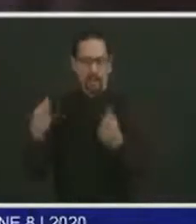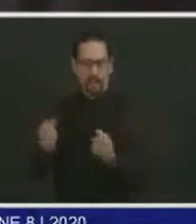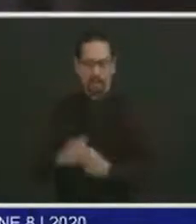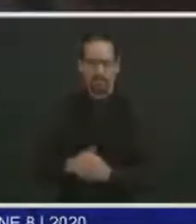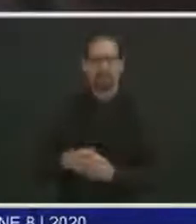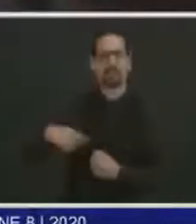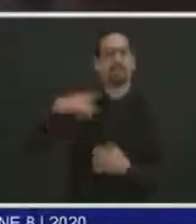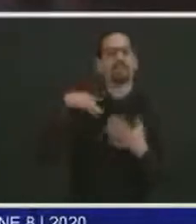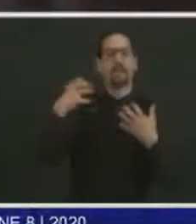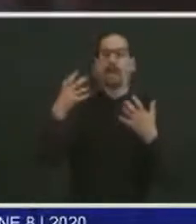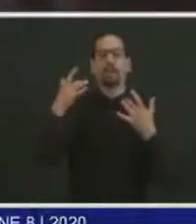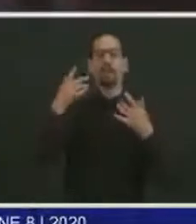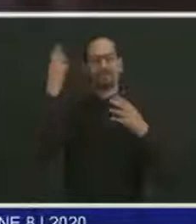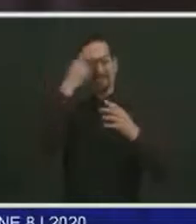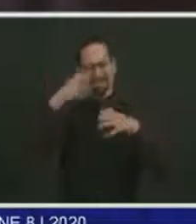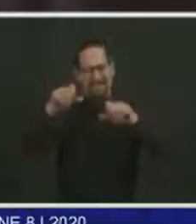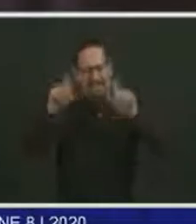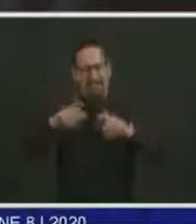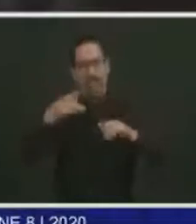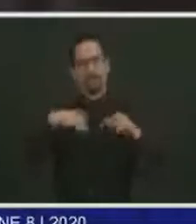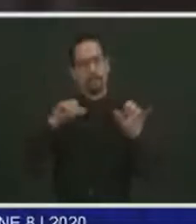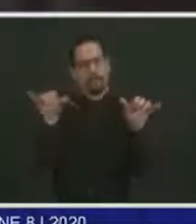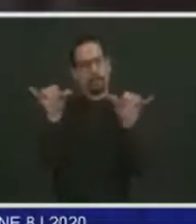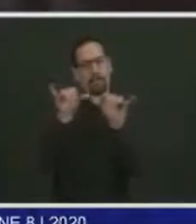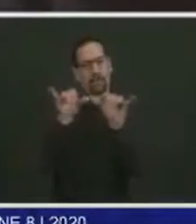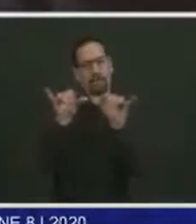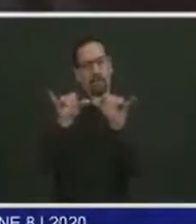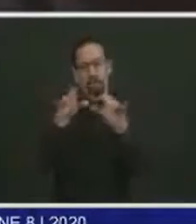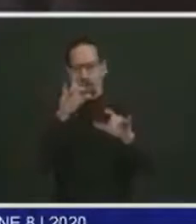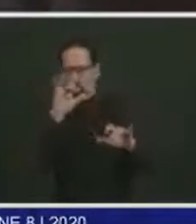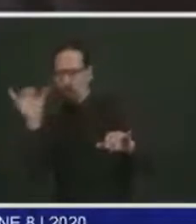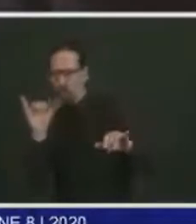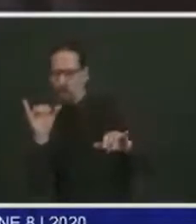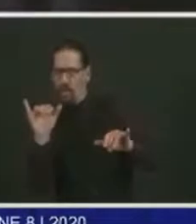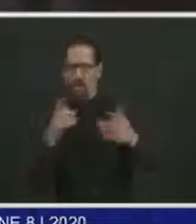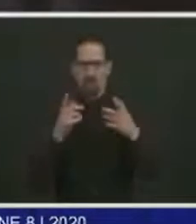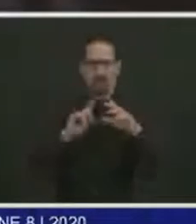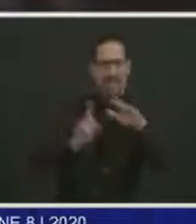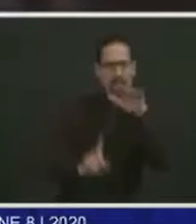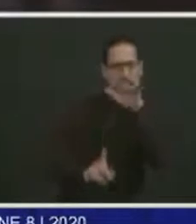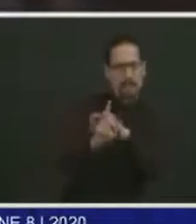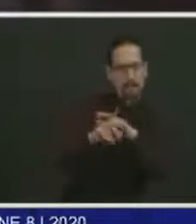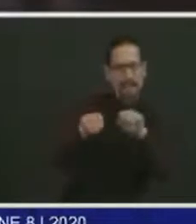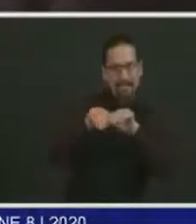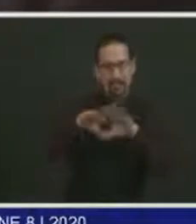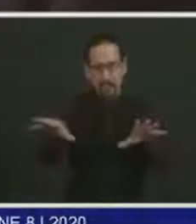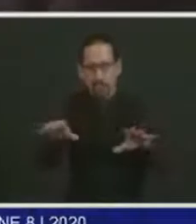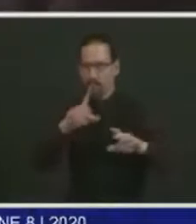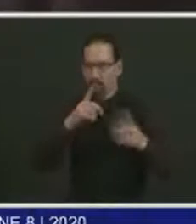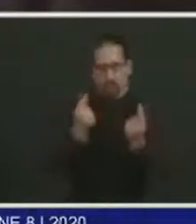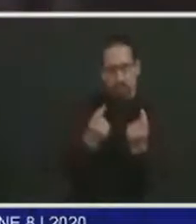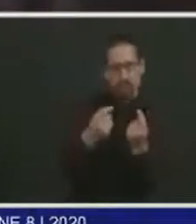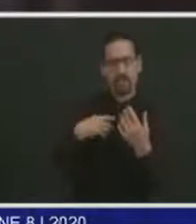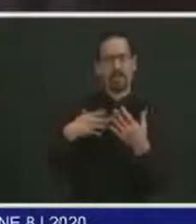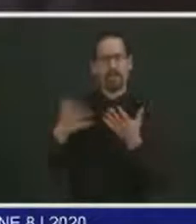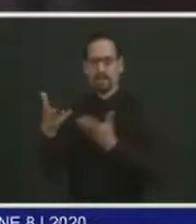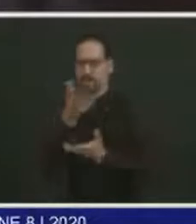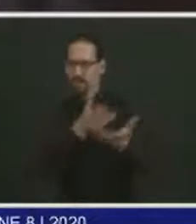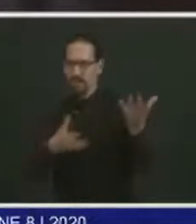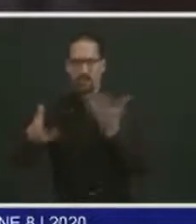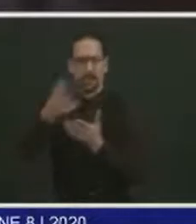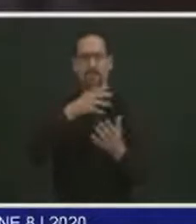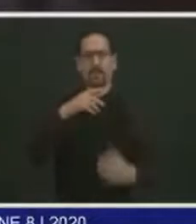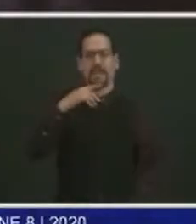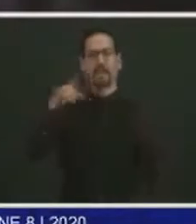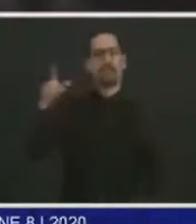I've talked to a lot of business owners, barbers, nail salons, et cetera, restaurants. And you know what they're